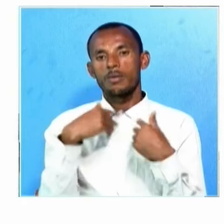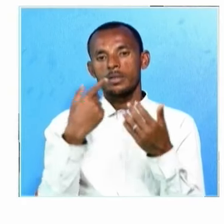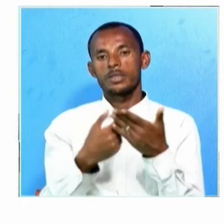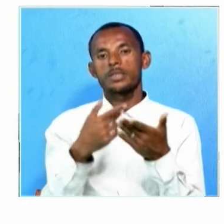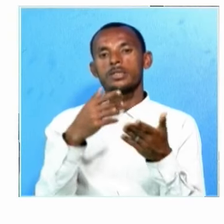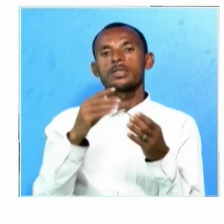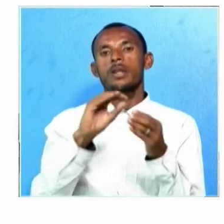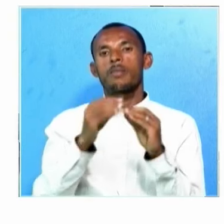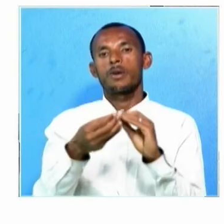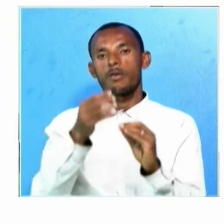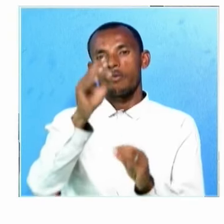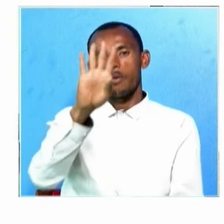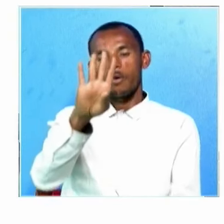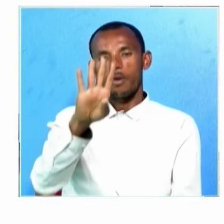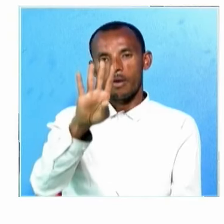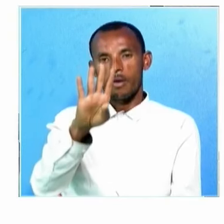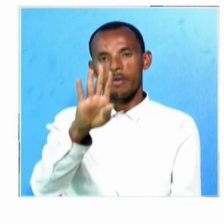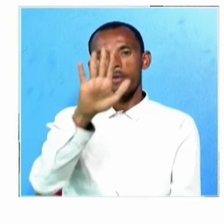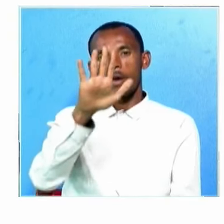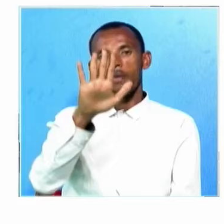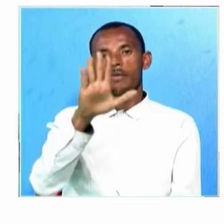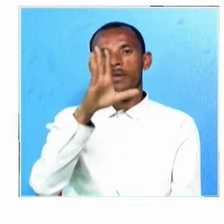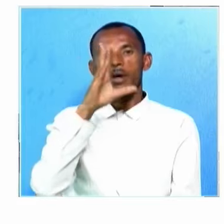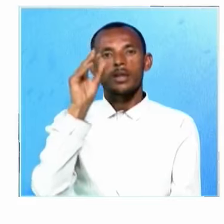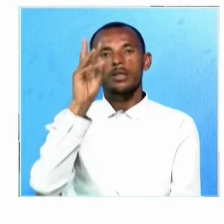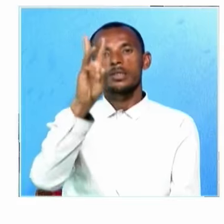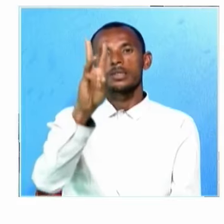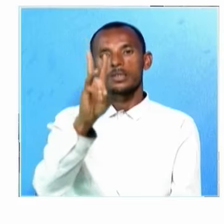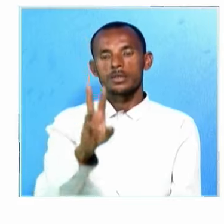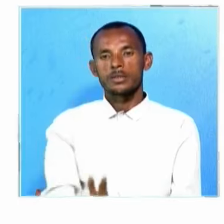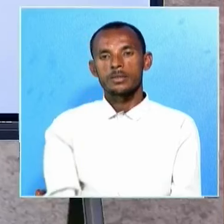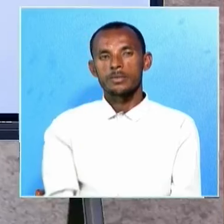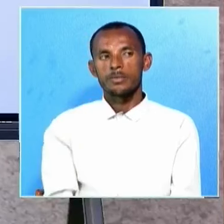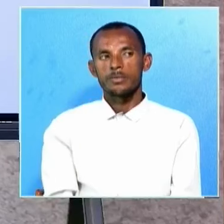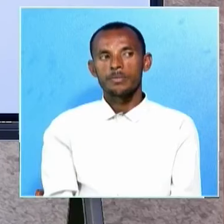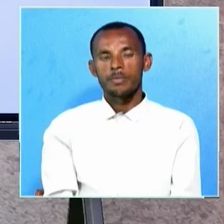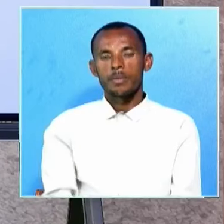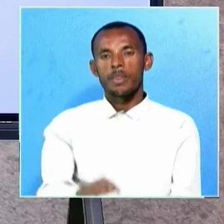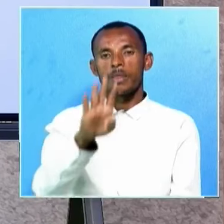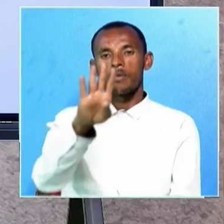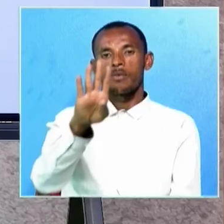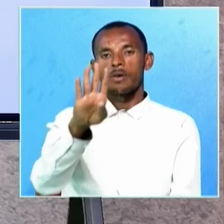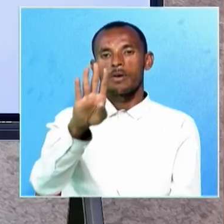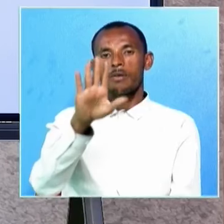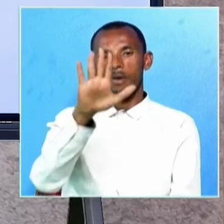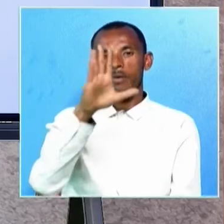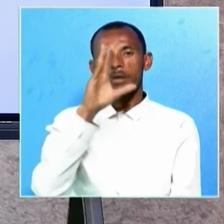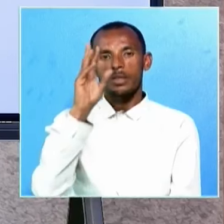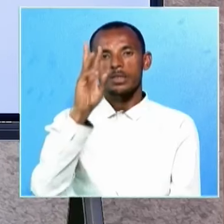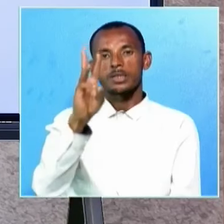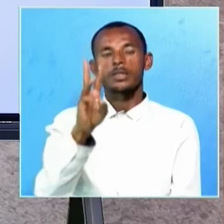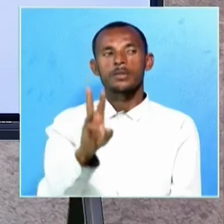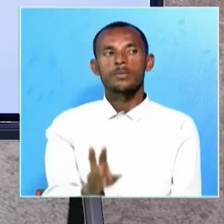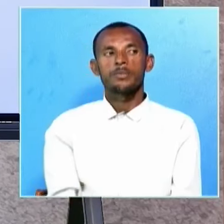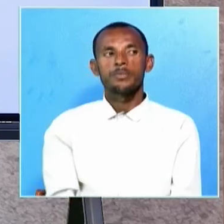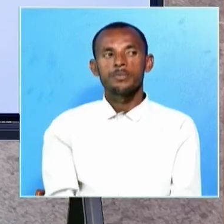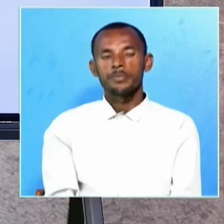numbers 4, 5, and 6. 4, 5, and 6.